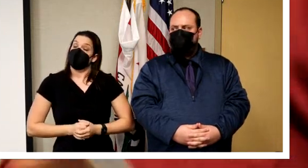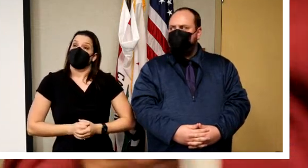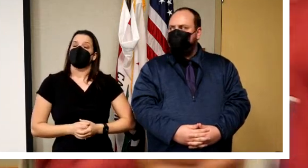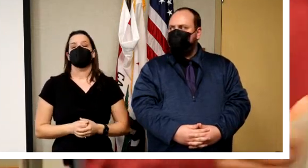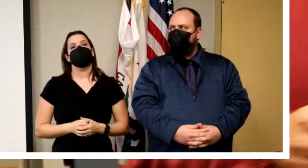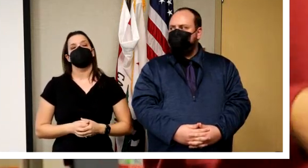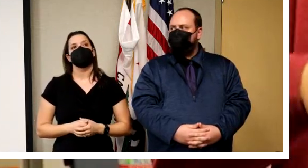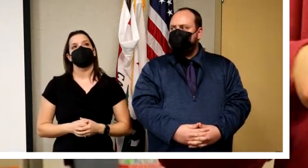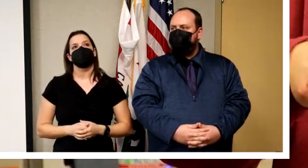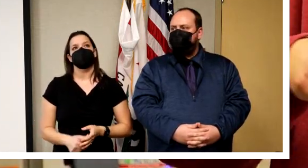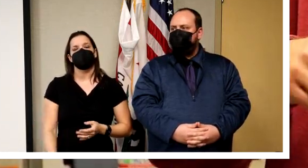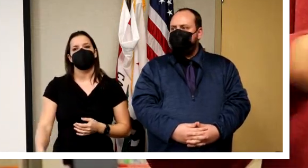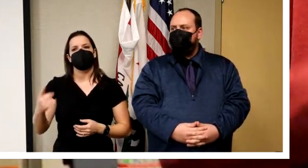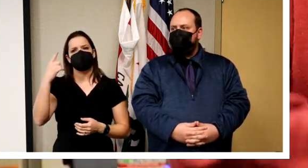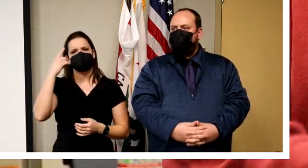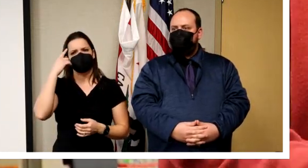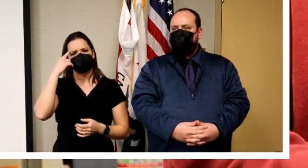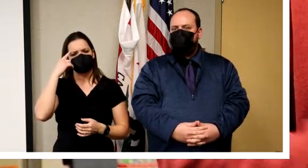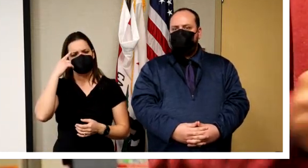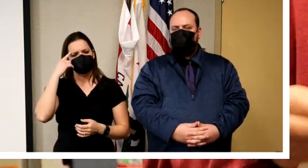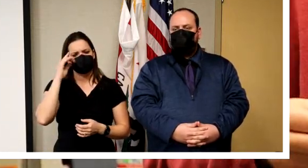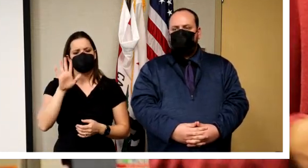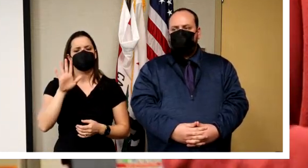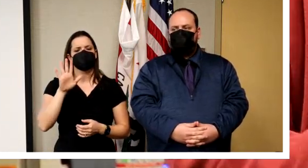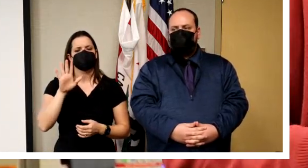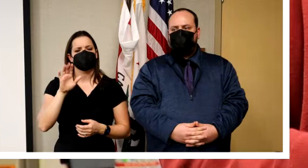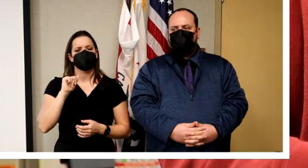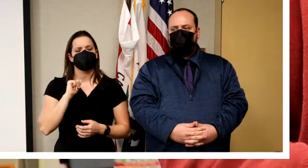Well, let me see. I believe,